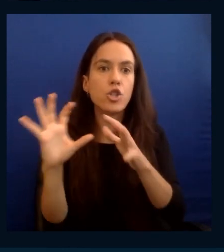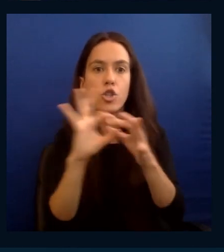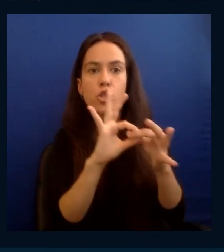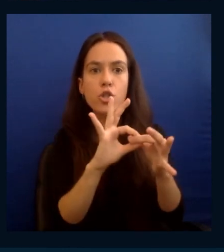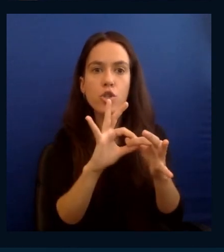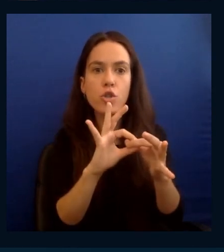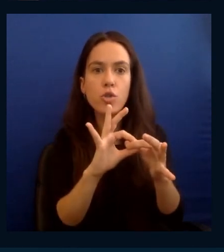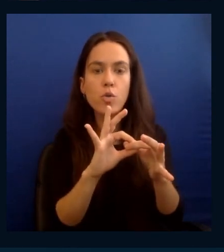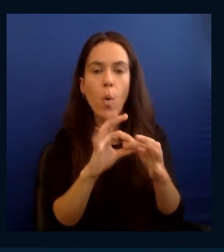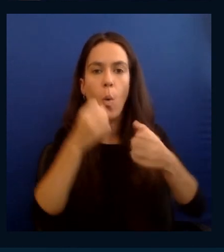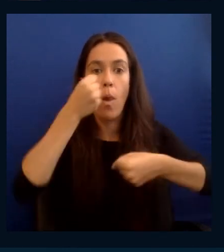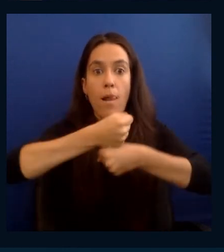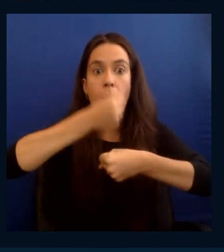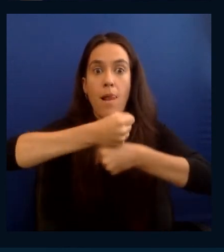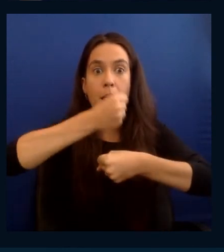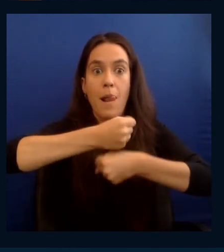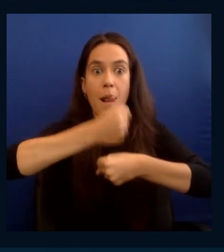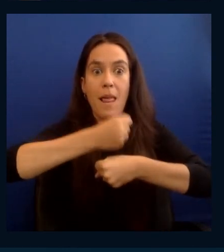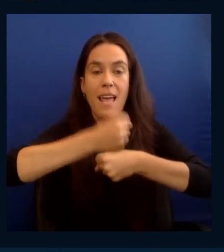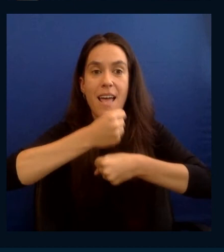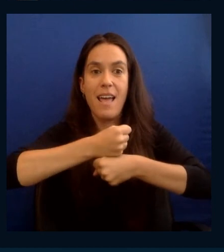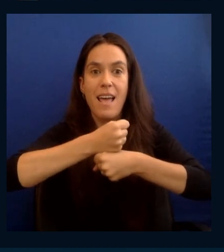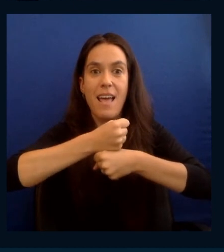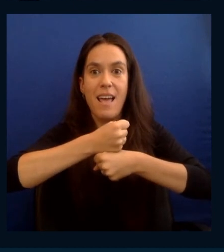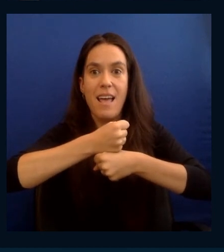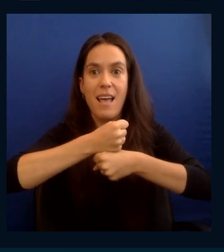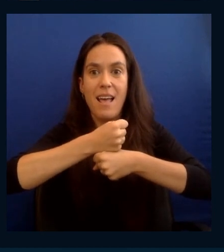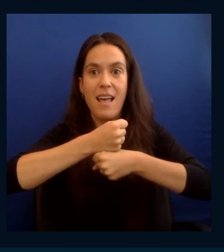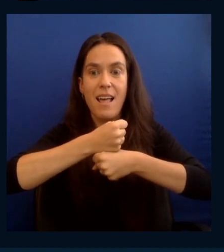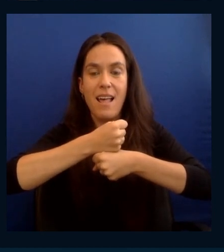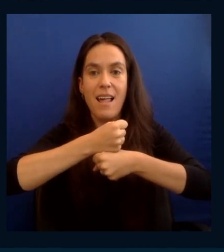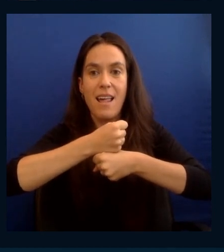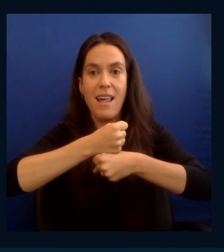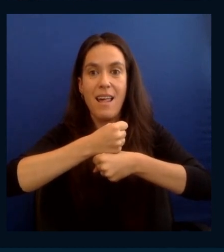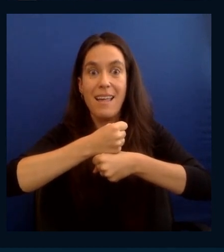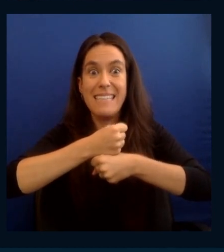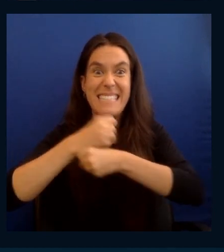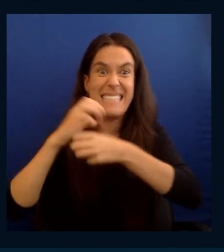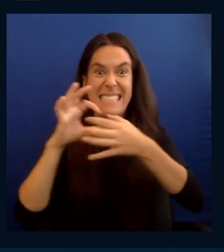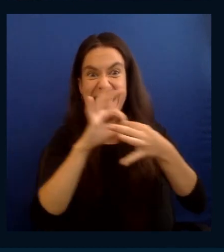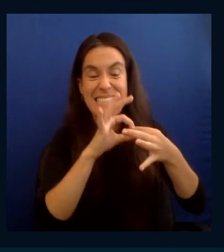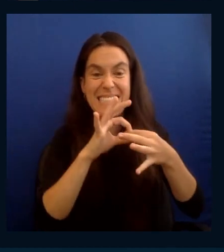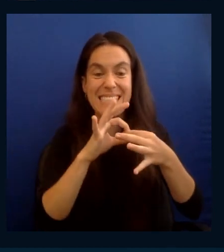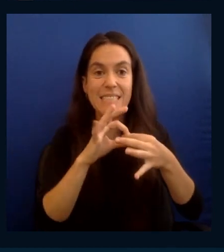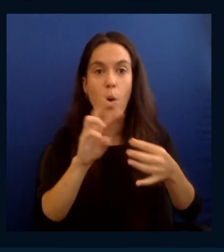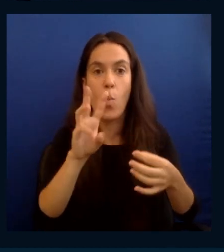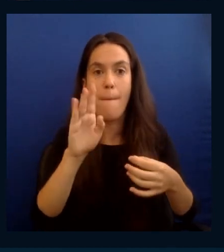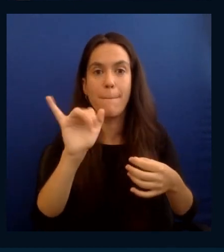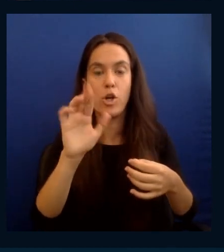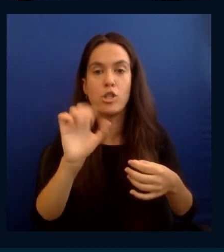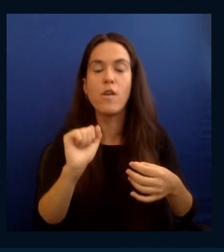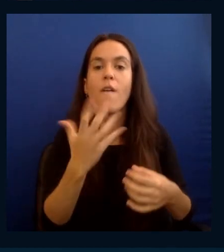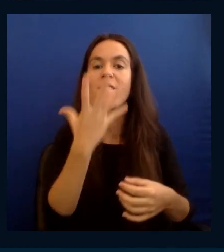our traffic using the built-in load balancing capability of Azure Web Apps to run 50% of